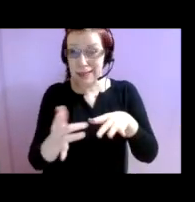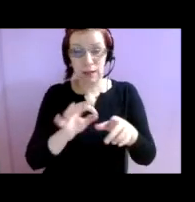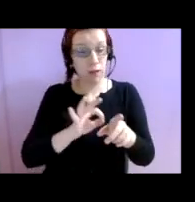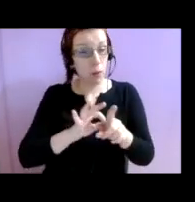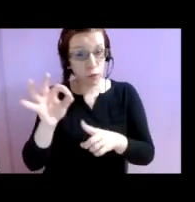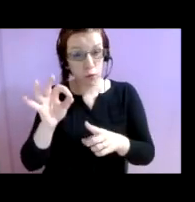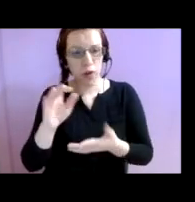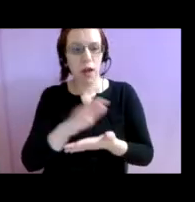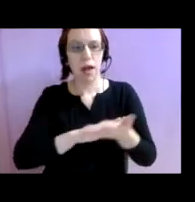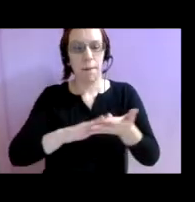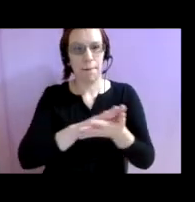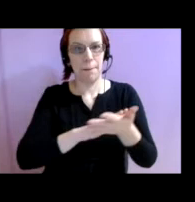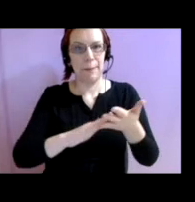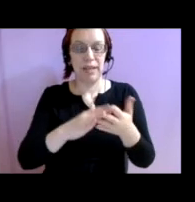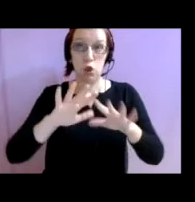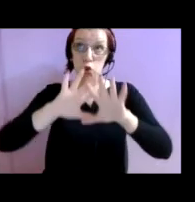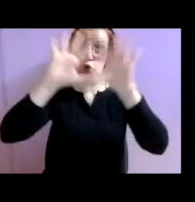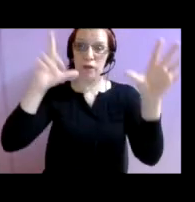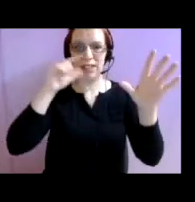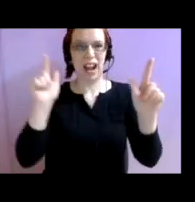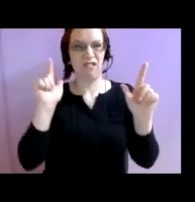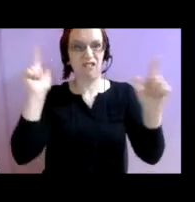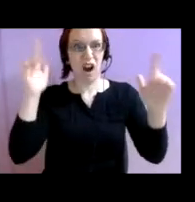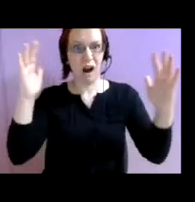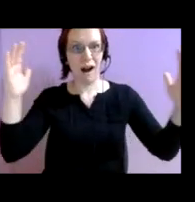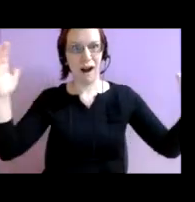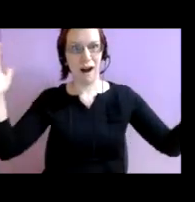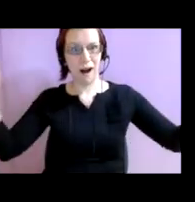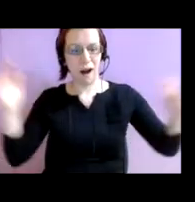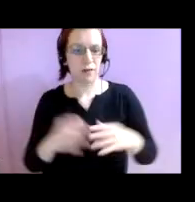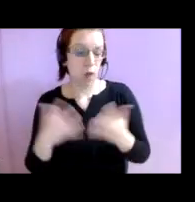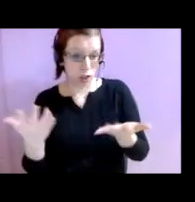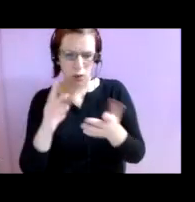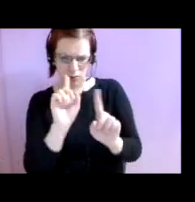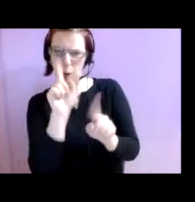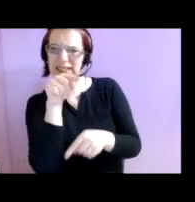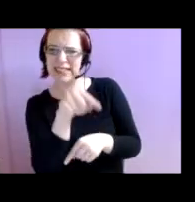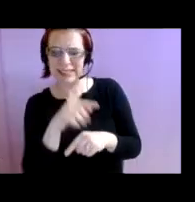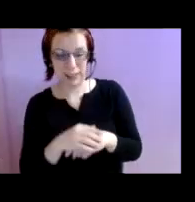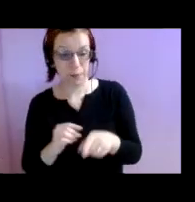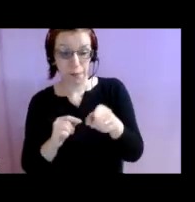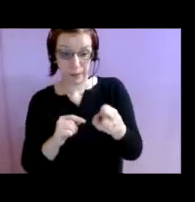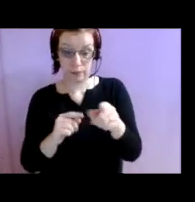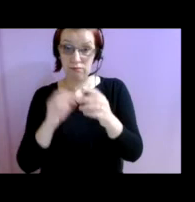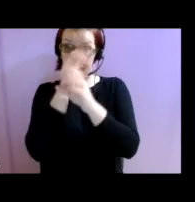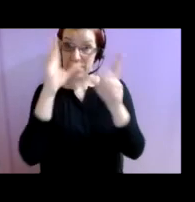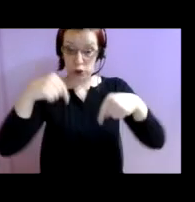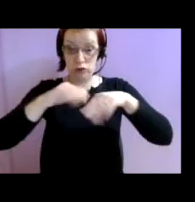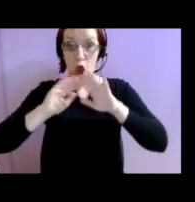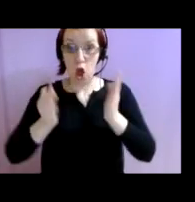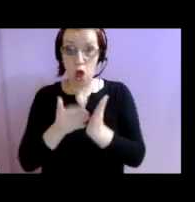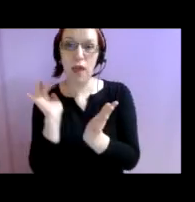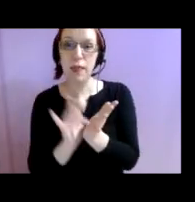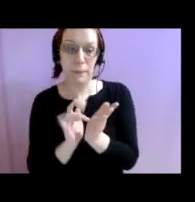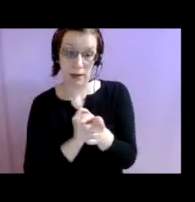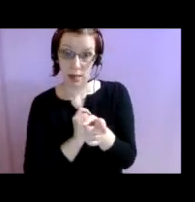larger volume of our universe. So the plot here, to help you interpret it, if you imagine we here on the Earth are at the middle of this